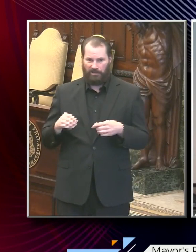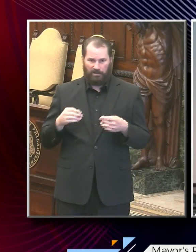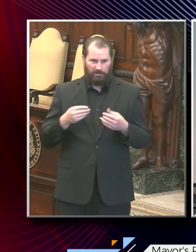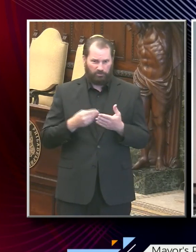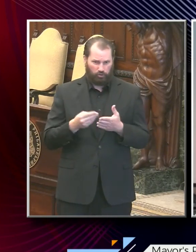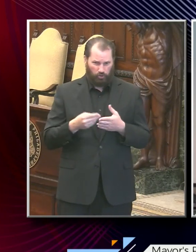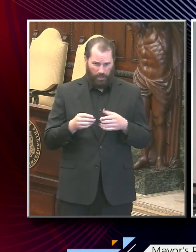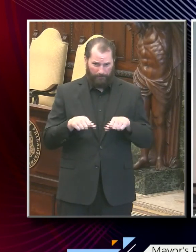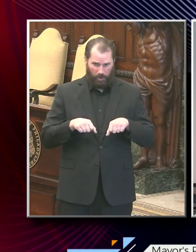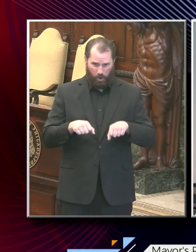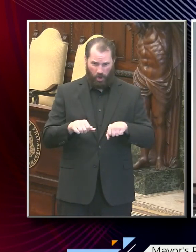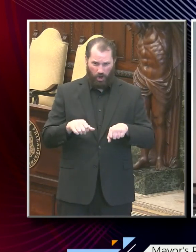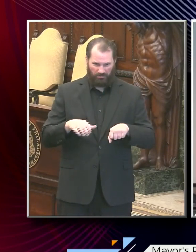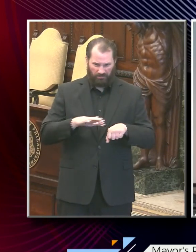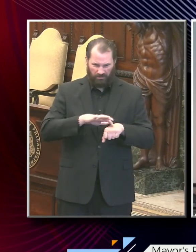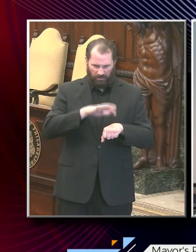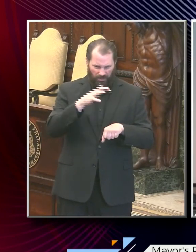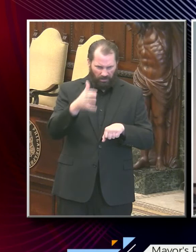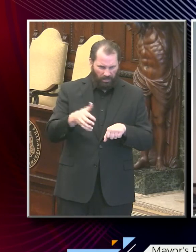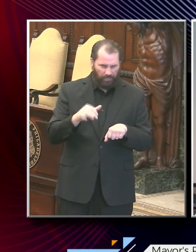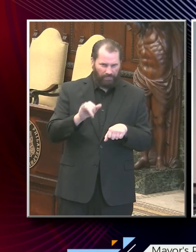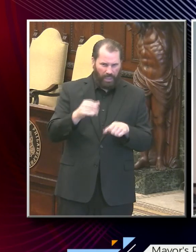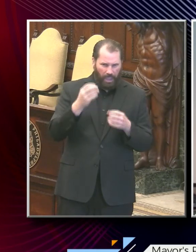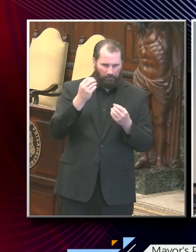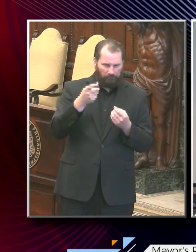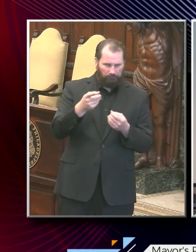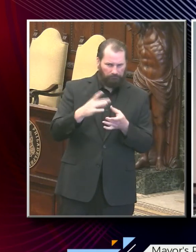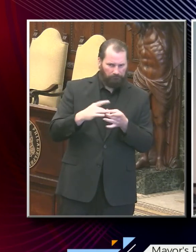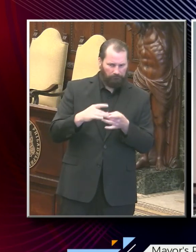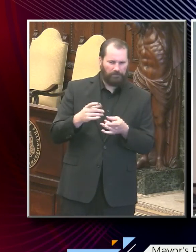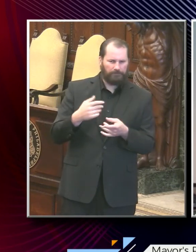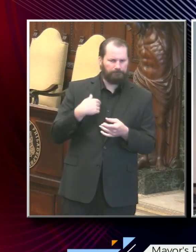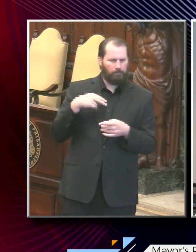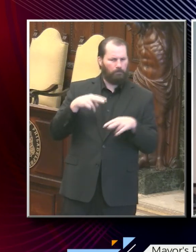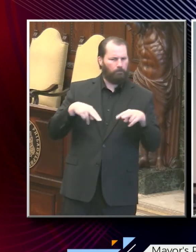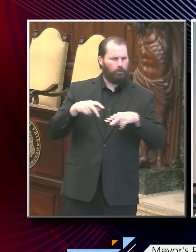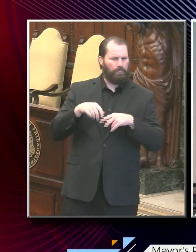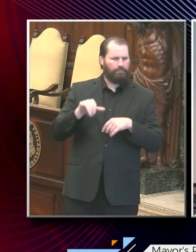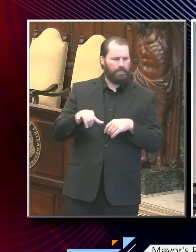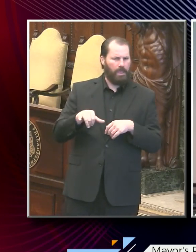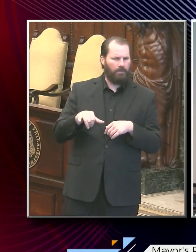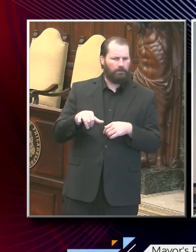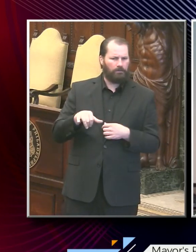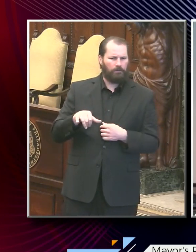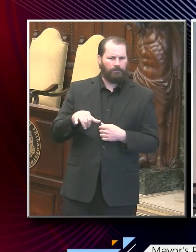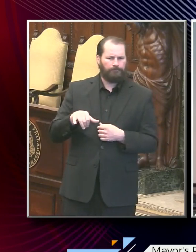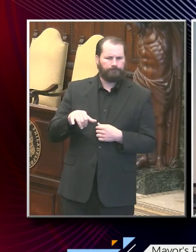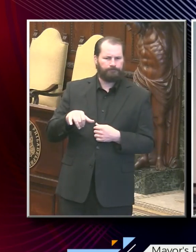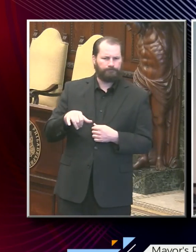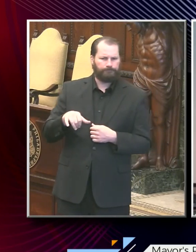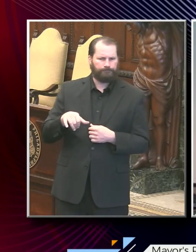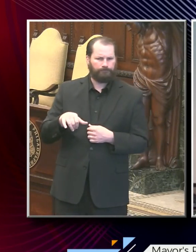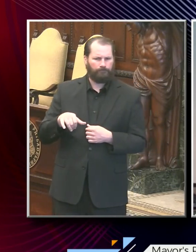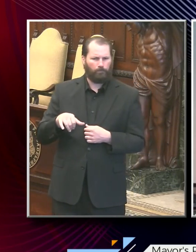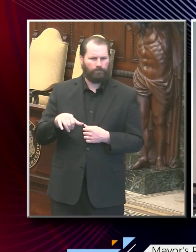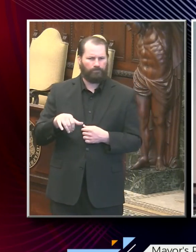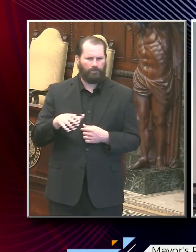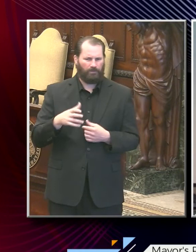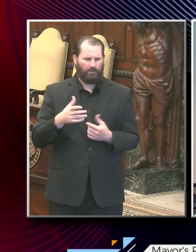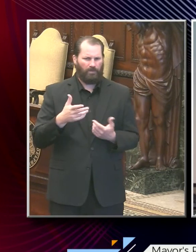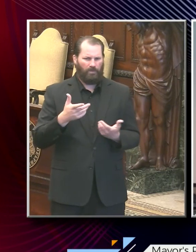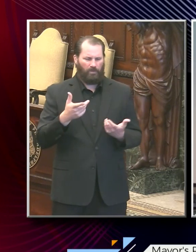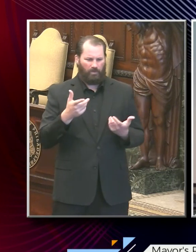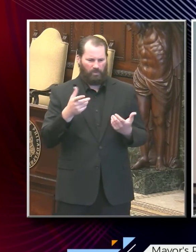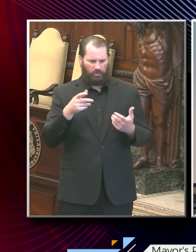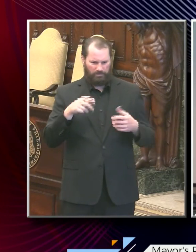We're reviewing that information. That shopping cart may have actually just been construction debris that was left and dumped, and not